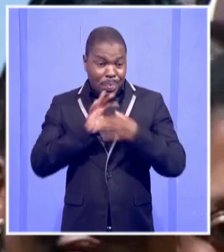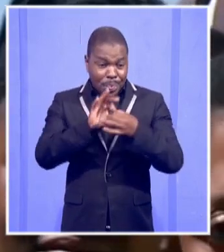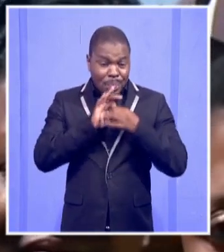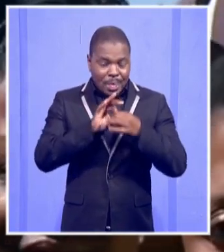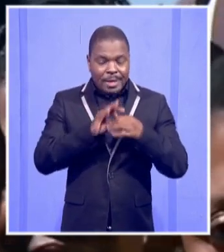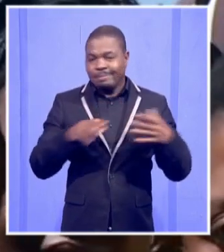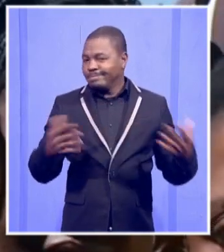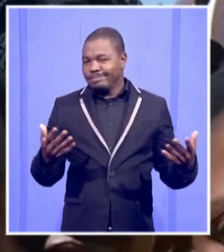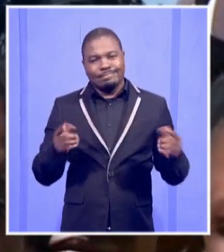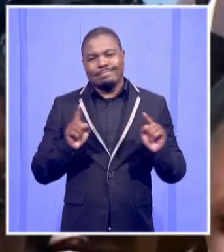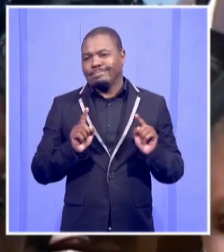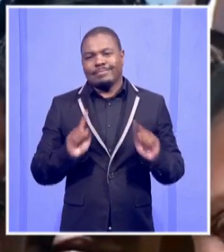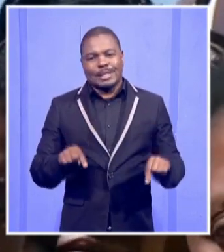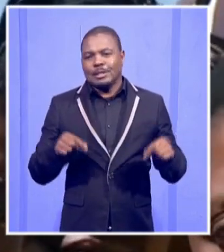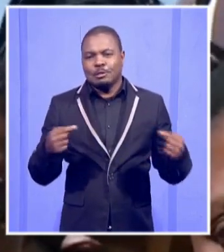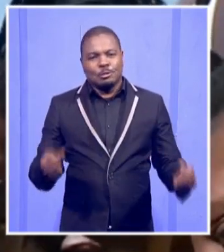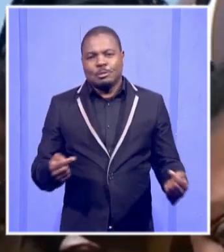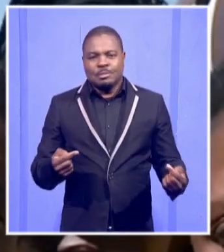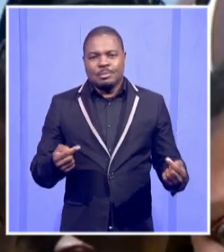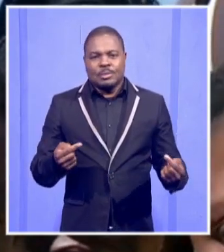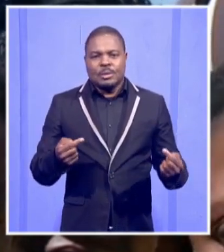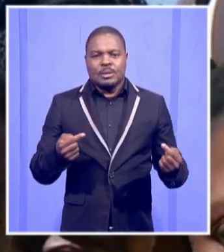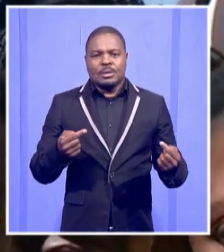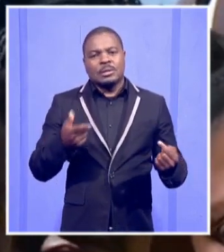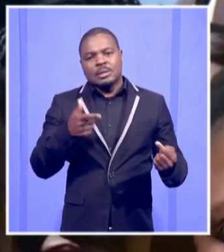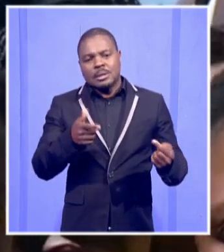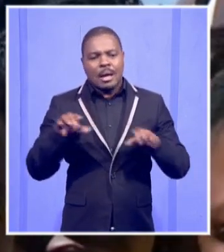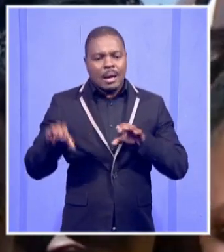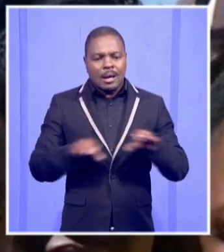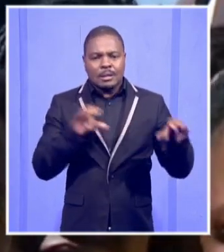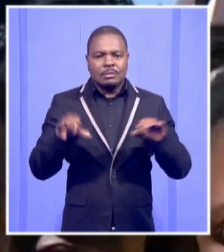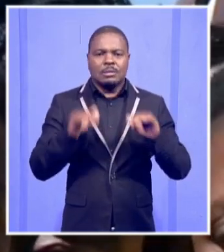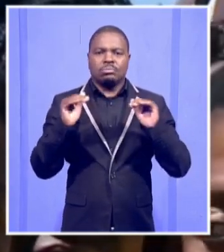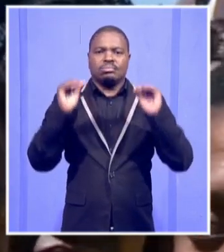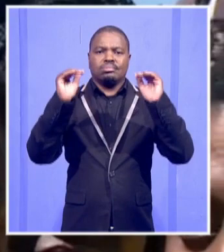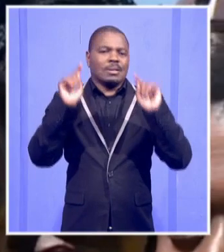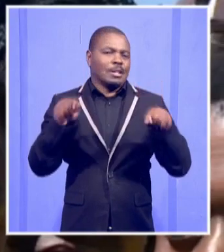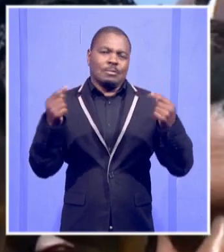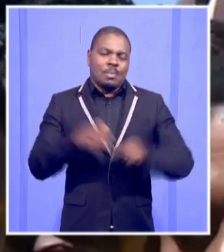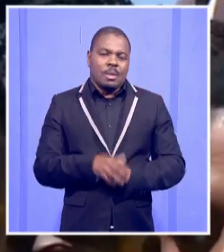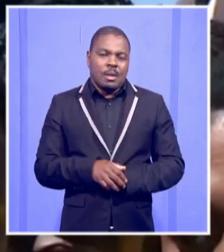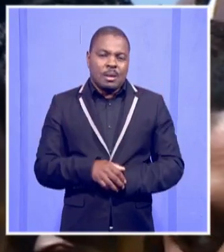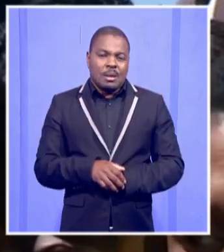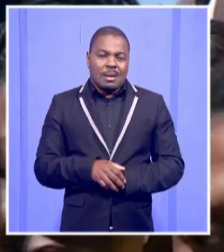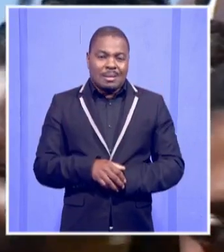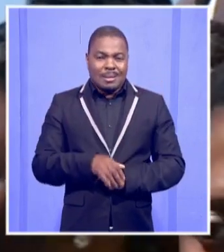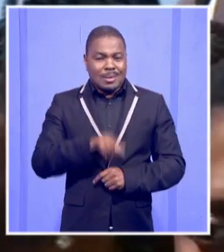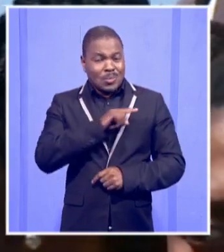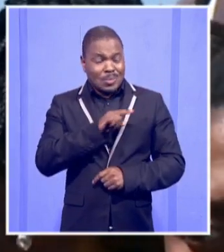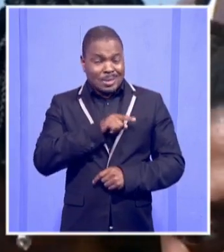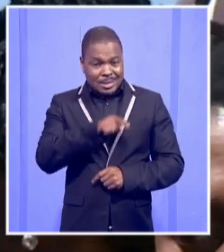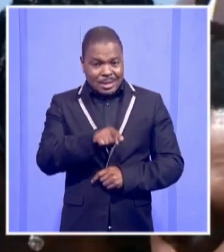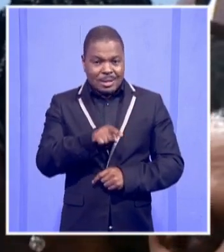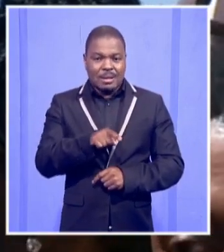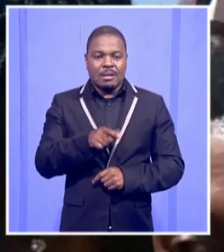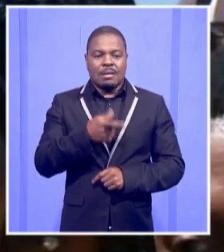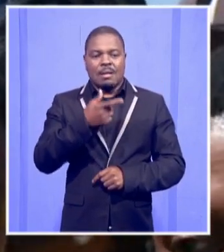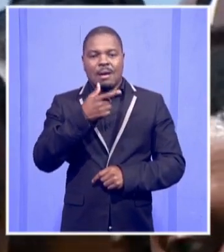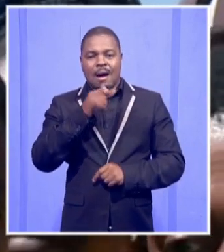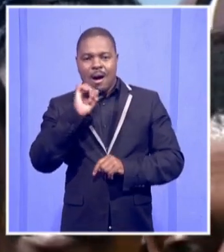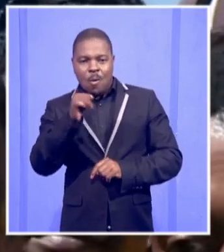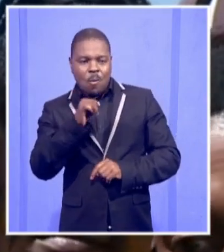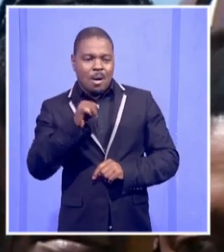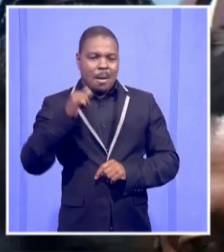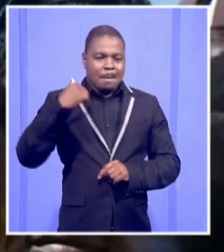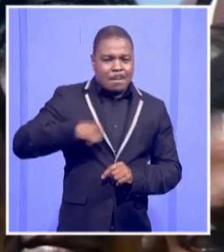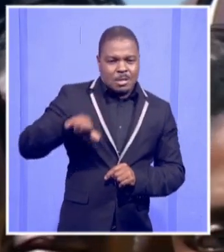way in which we can see ourselves elevating some of the activities that we have, because it it tests the reputation of the